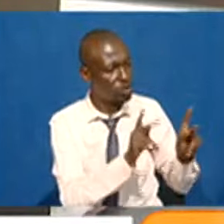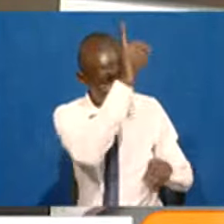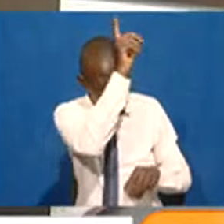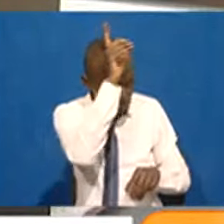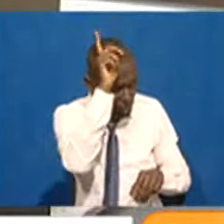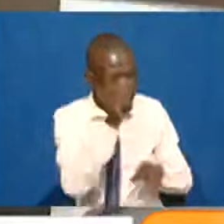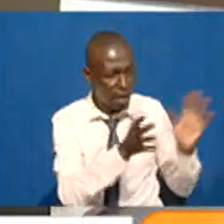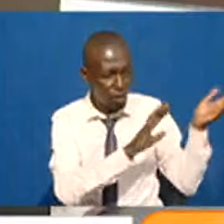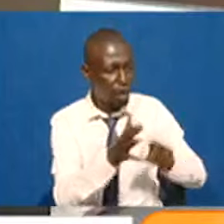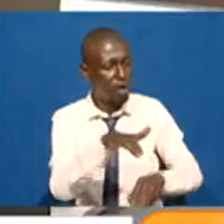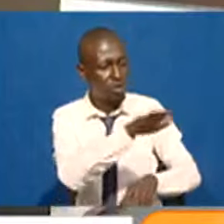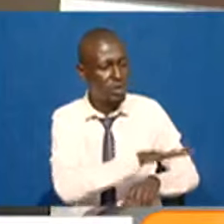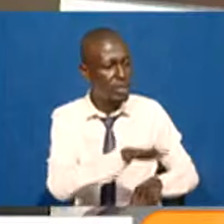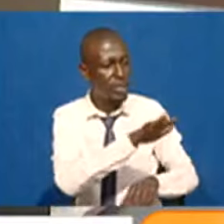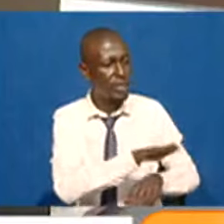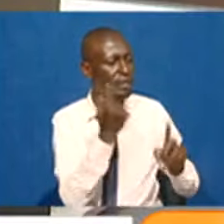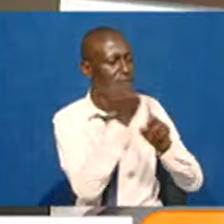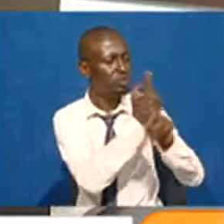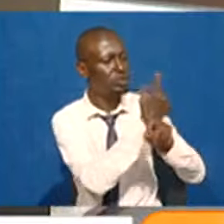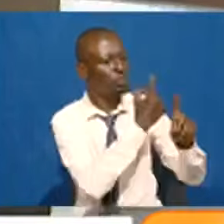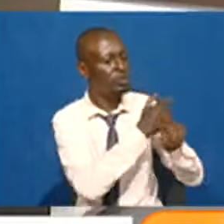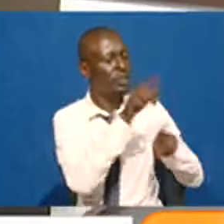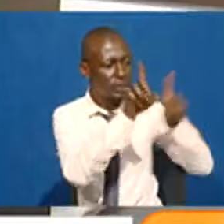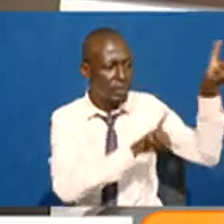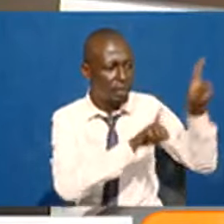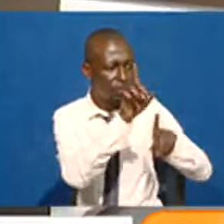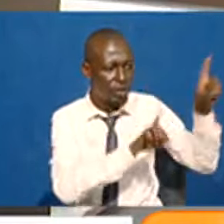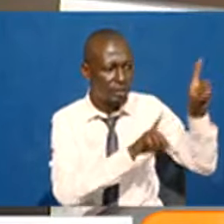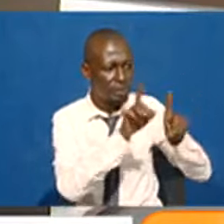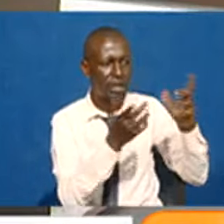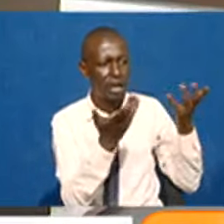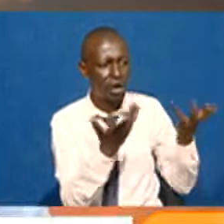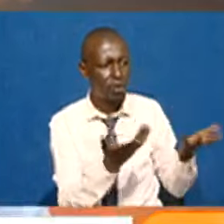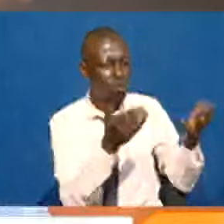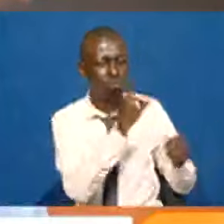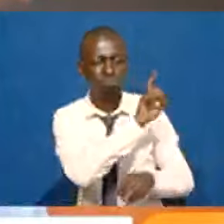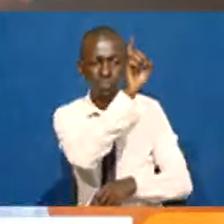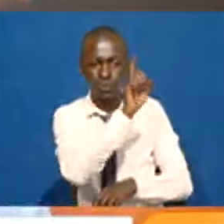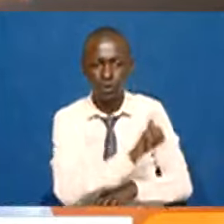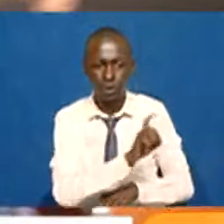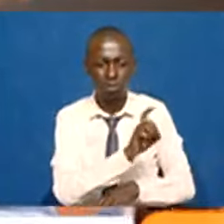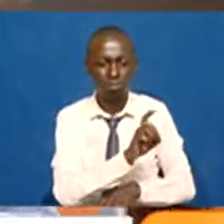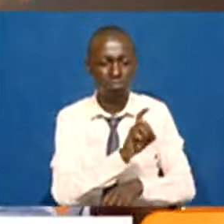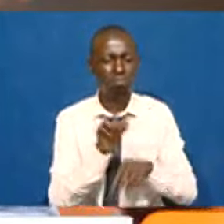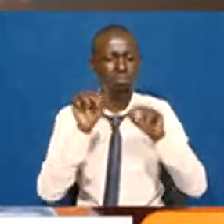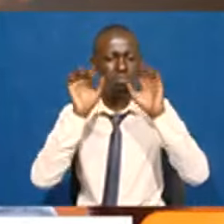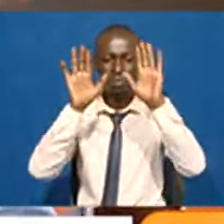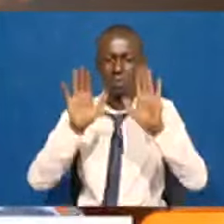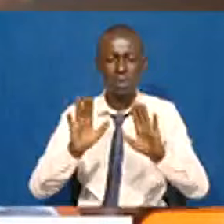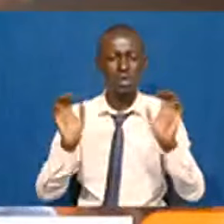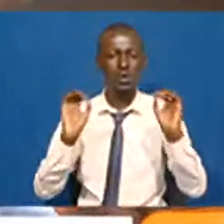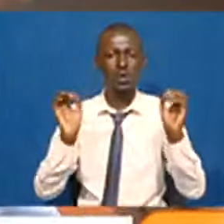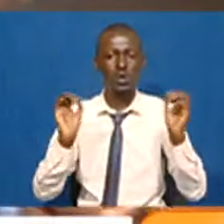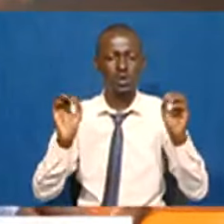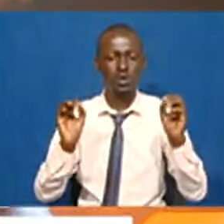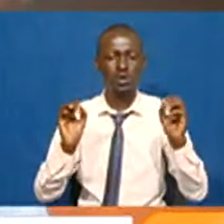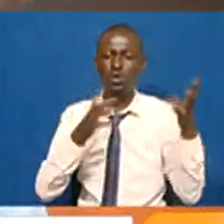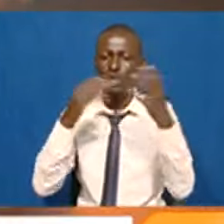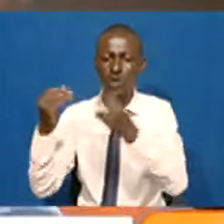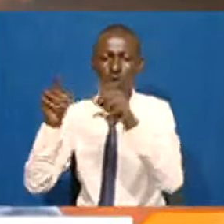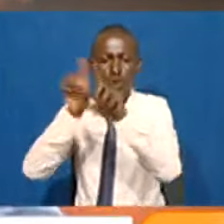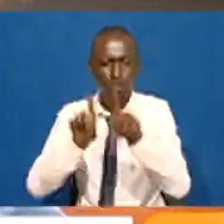Ndengopanga. Does the distance matter? It doesn't matter to us, because we also go for bodies from Mombasa all the way. Okay.